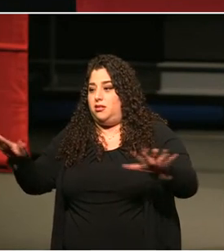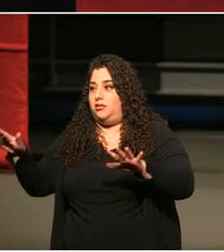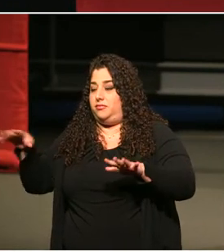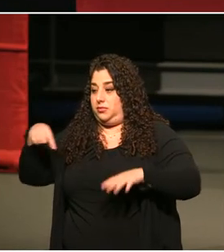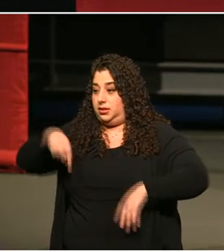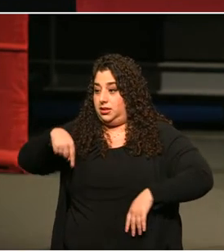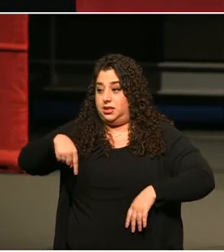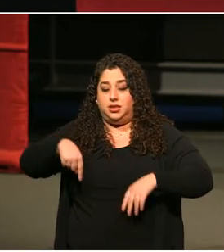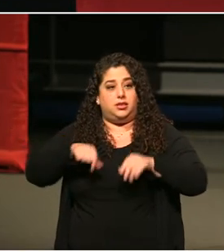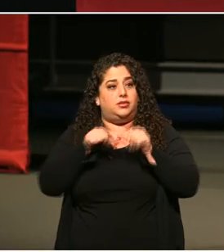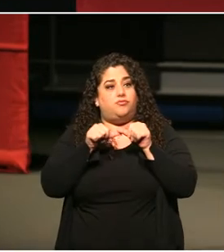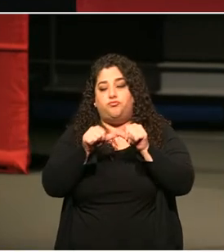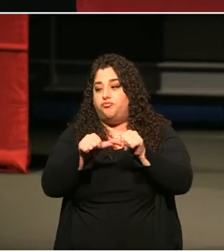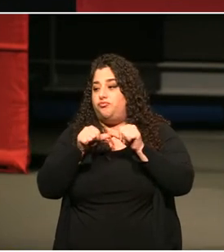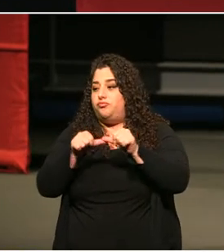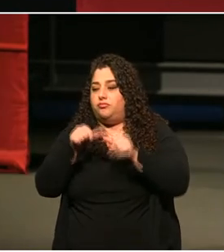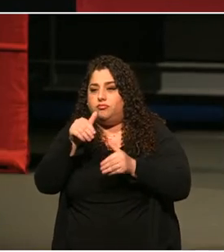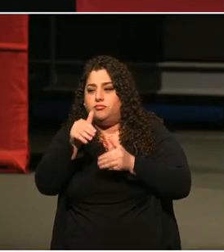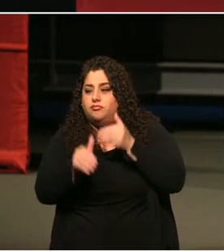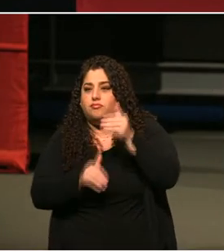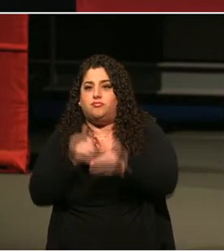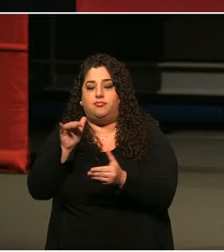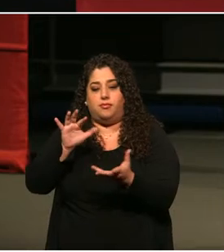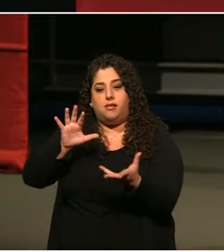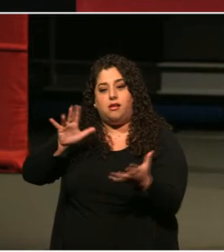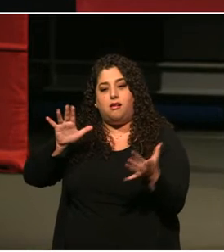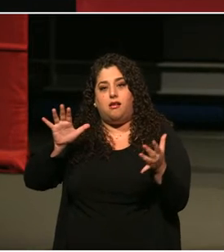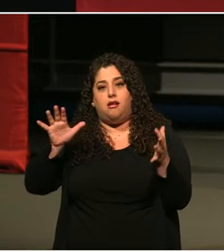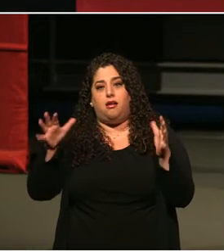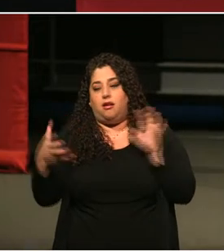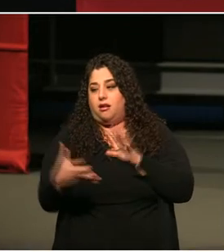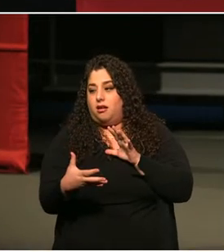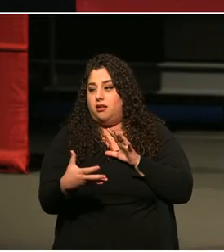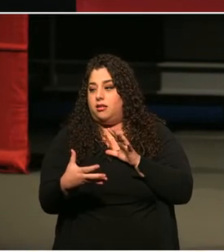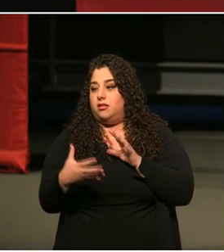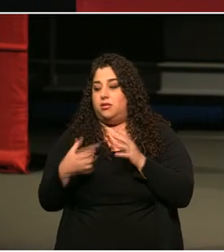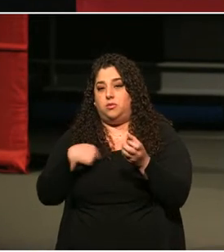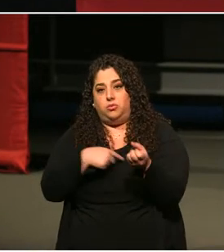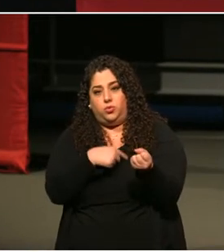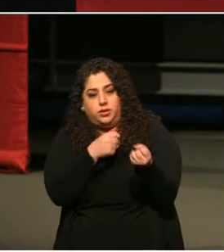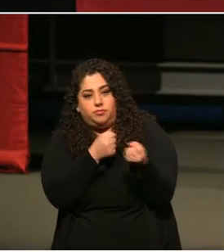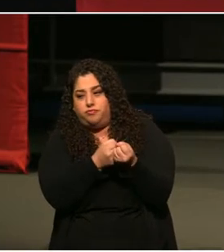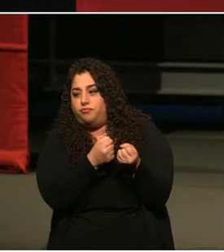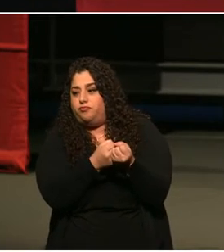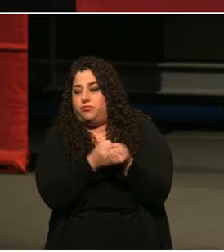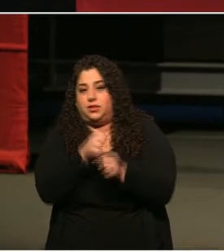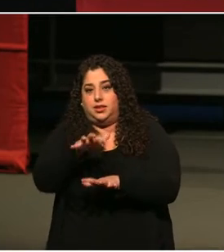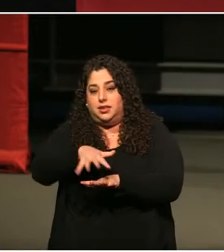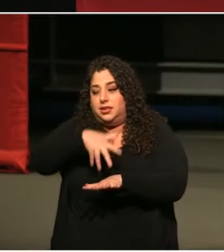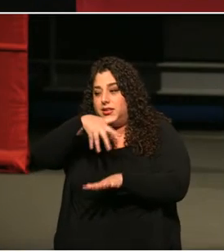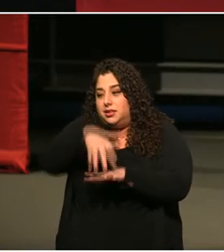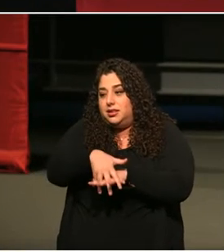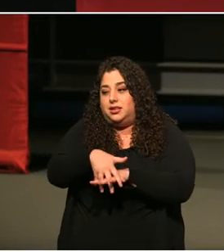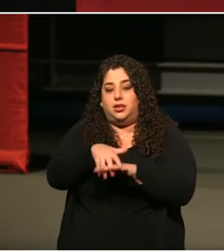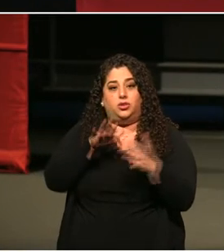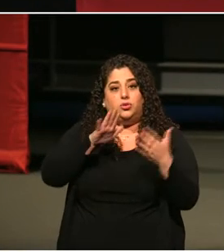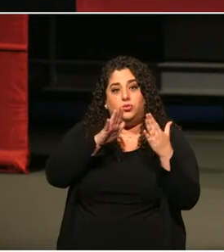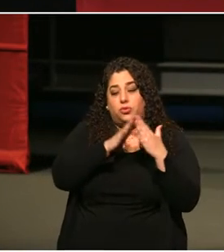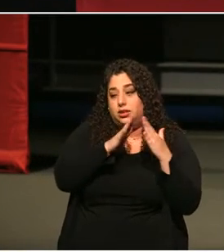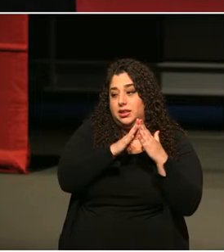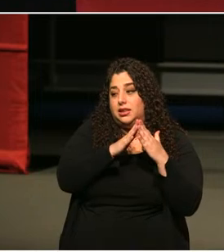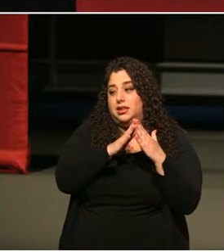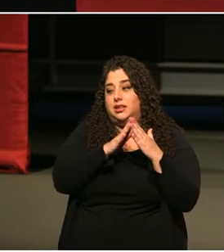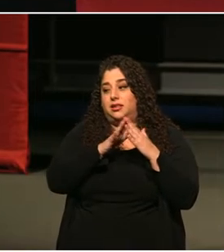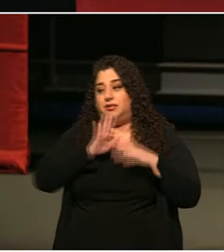Our support, celebration, and recognition of Native American and Indigenous communities and storytellers do not